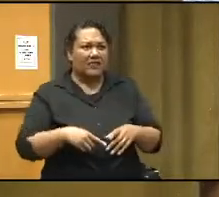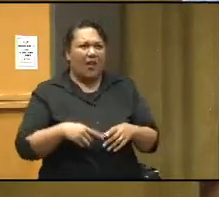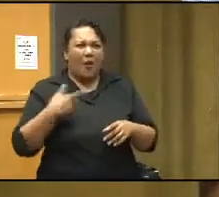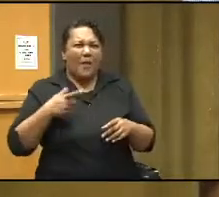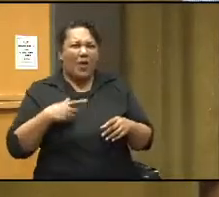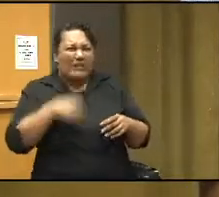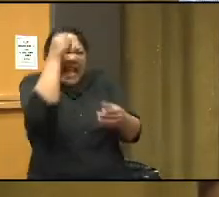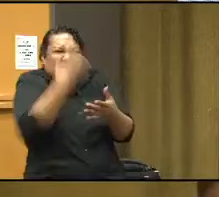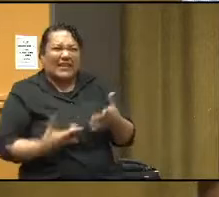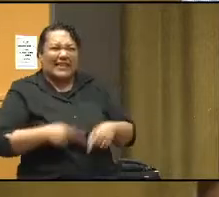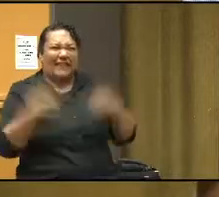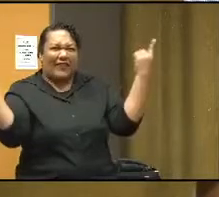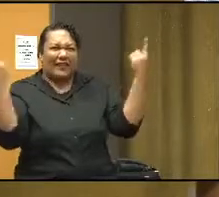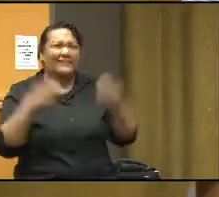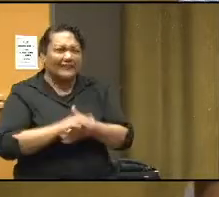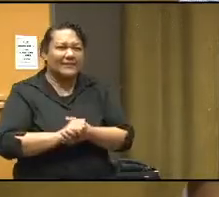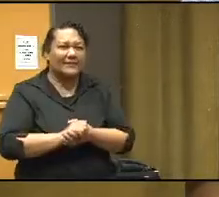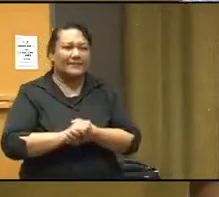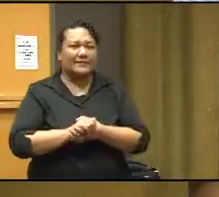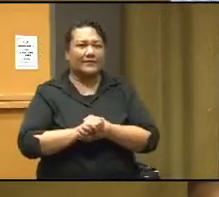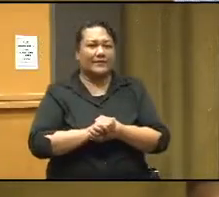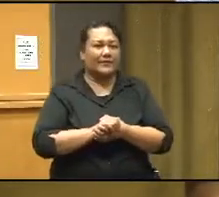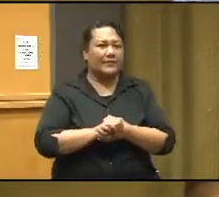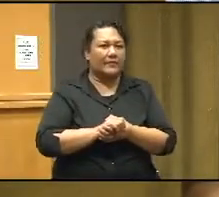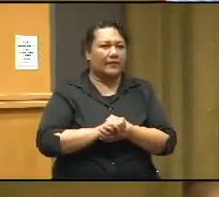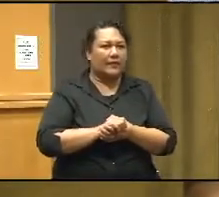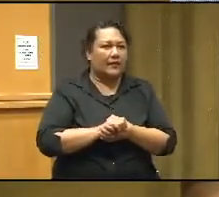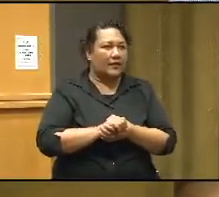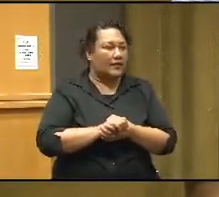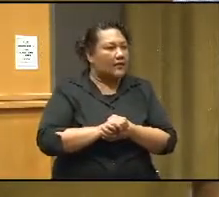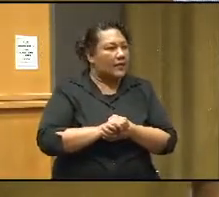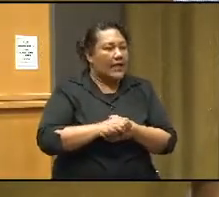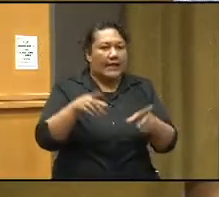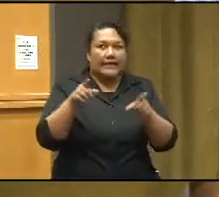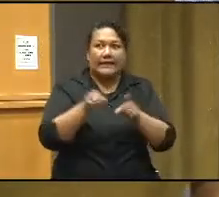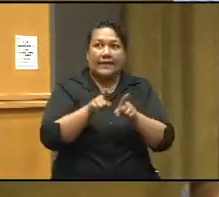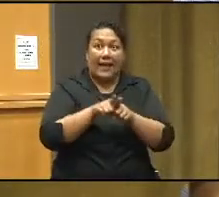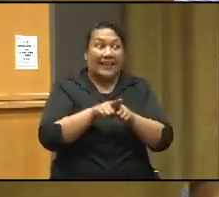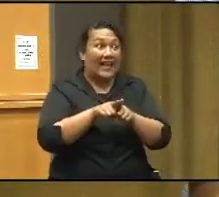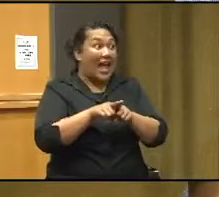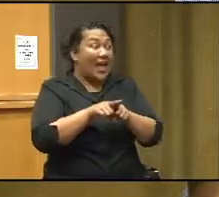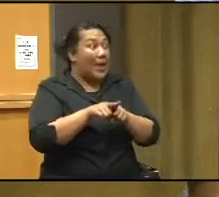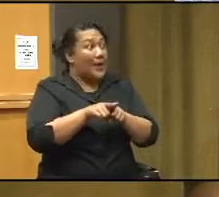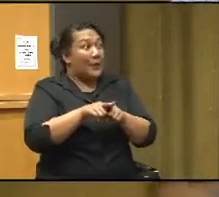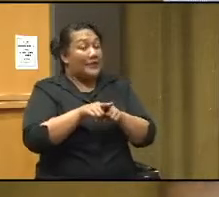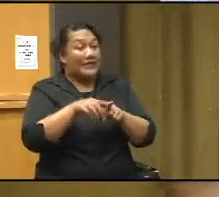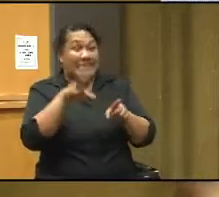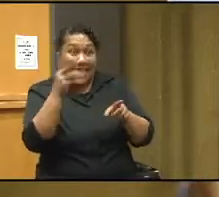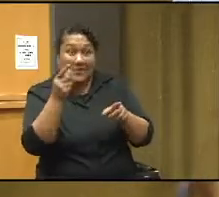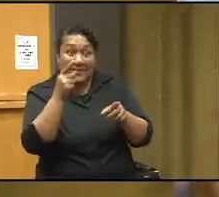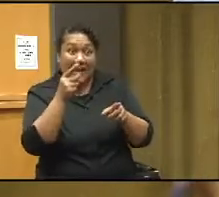And this makes the students feel, I mean, I get feedback from the students saying that, oh, we've learned something new today on this